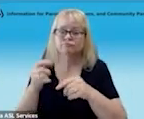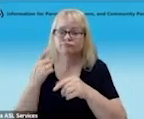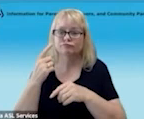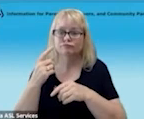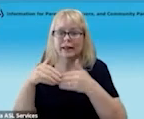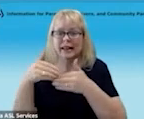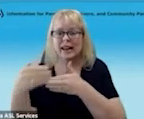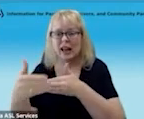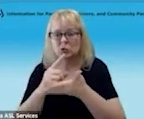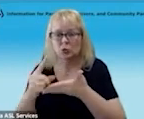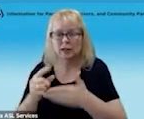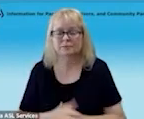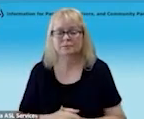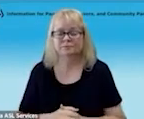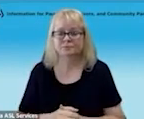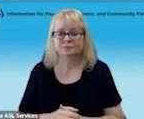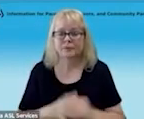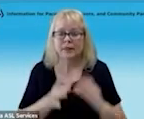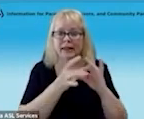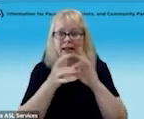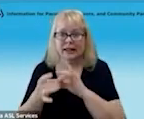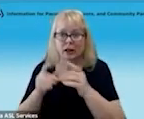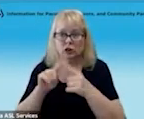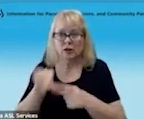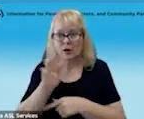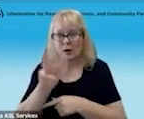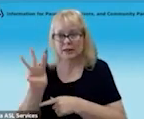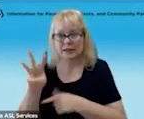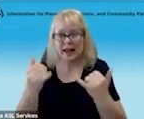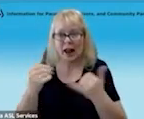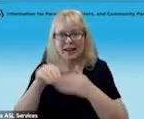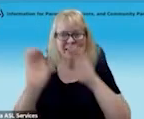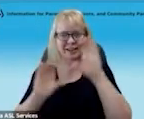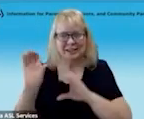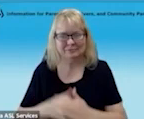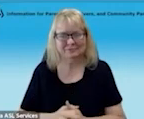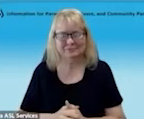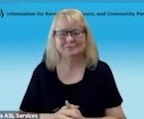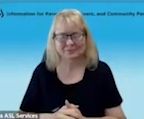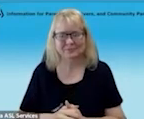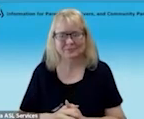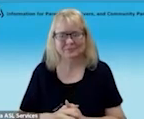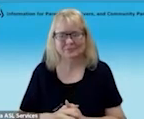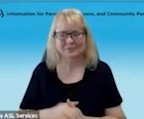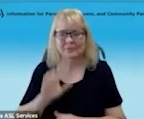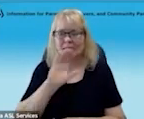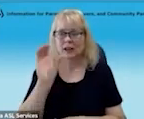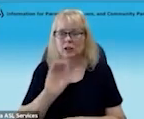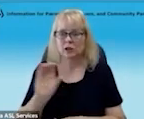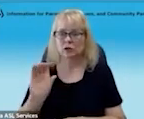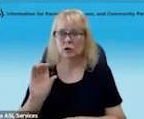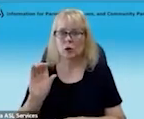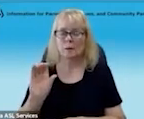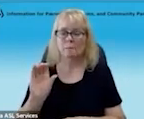not answered during the webinar on the webinar webpage. Please check this page regularly over the coming week.